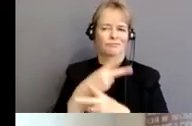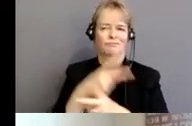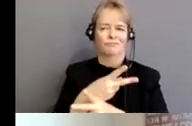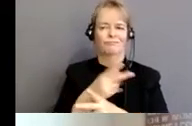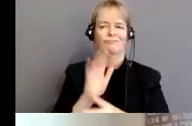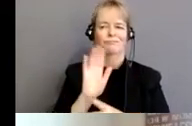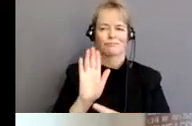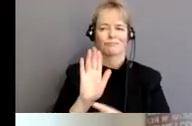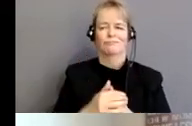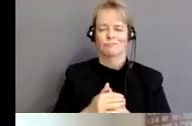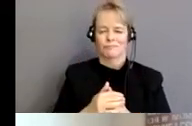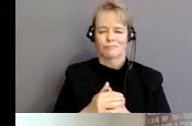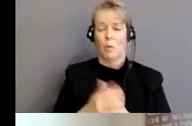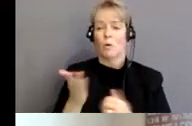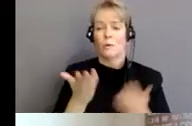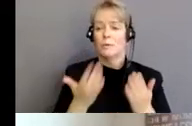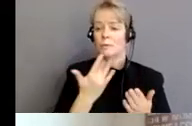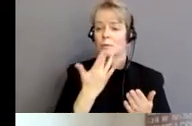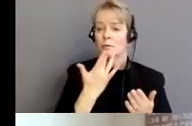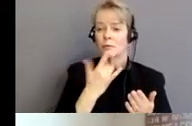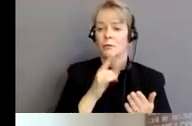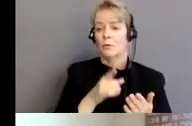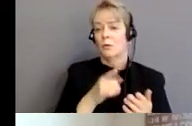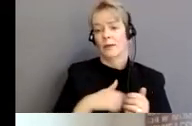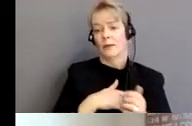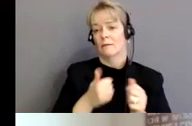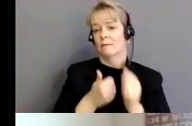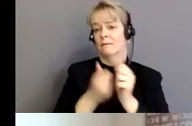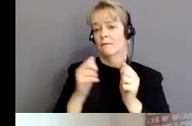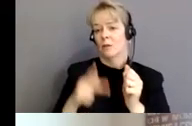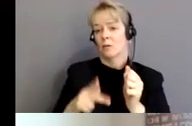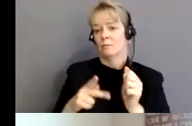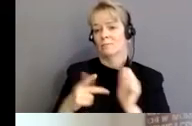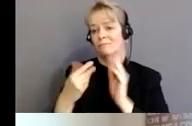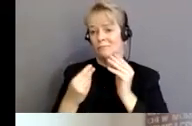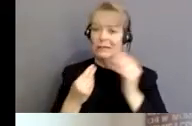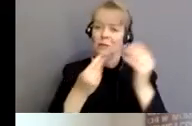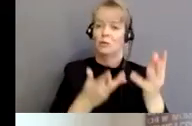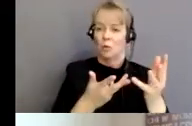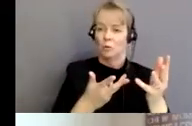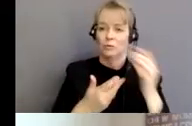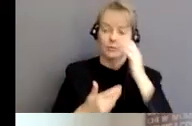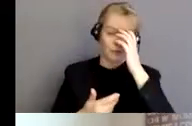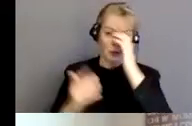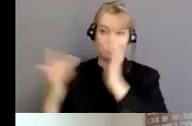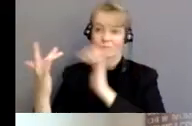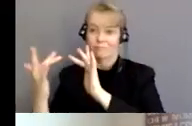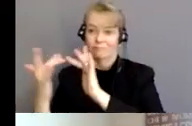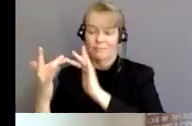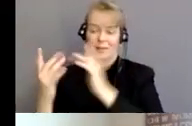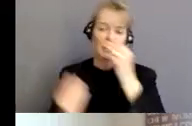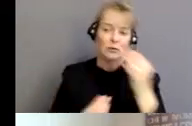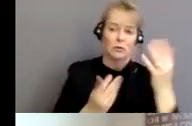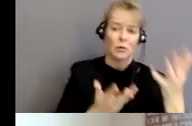The other thing is, if you prefer, we can certainly follow up for you and get back in touch with you with the answer to